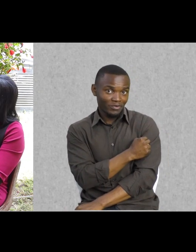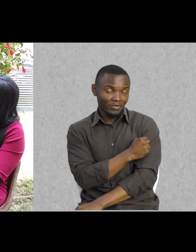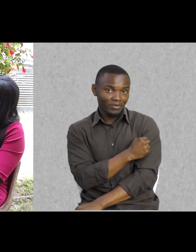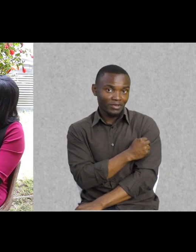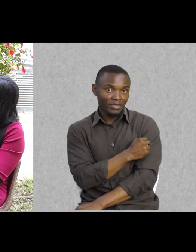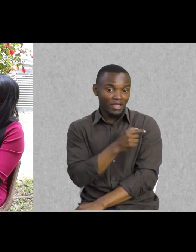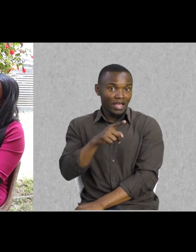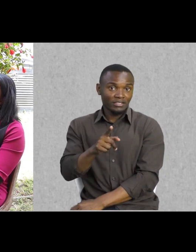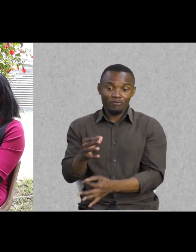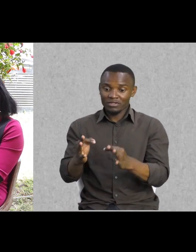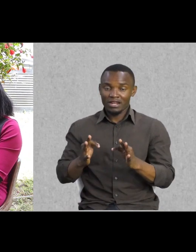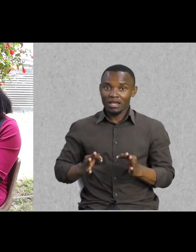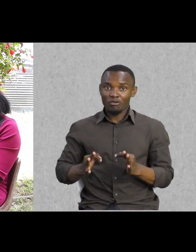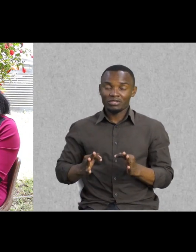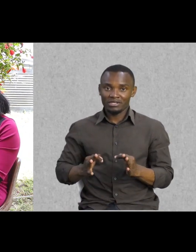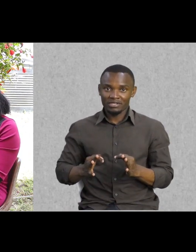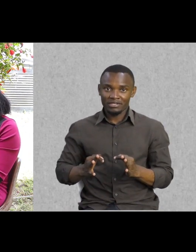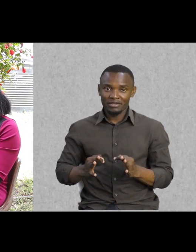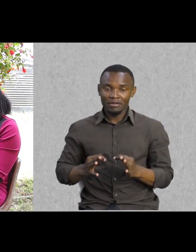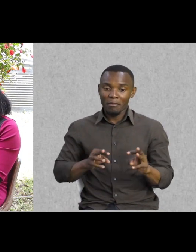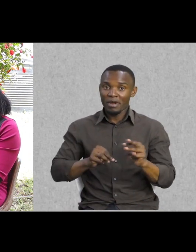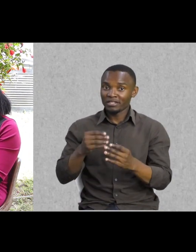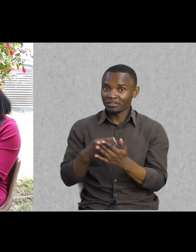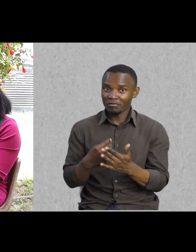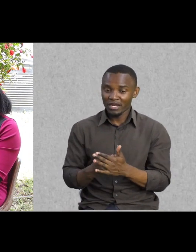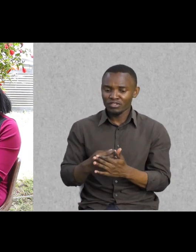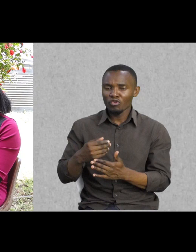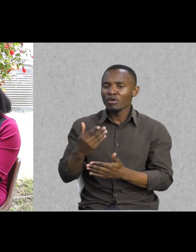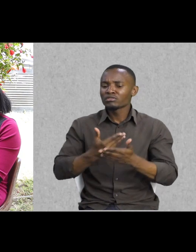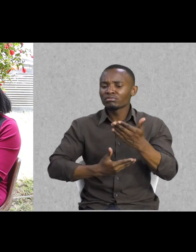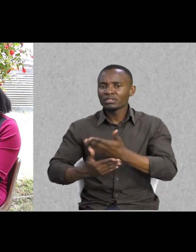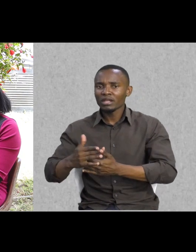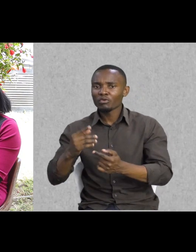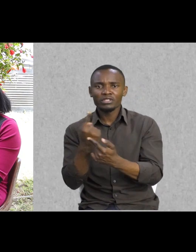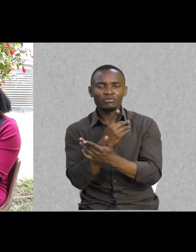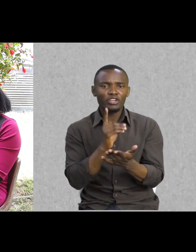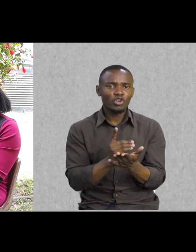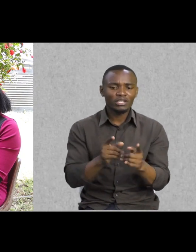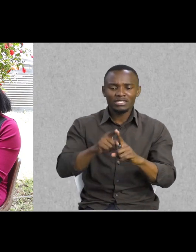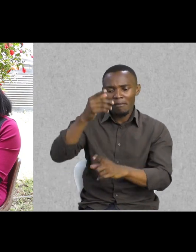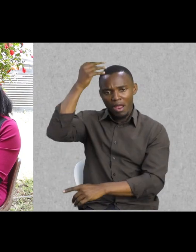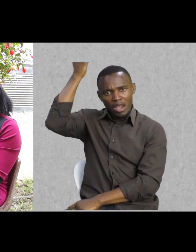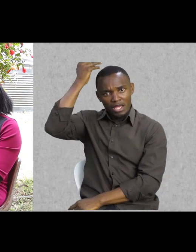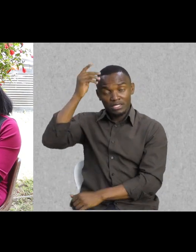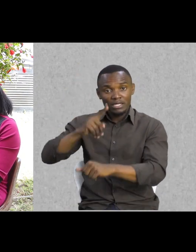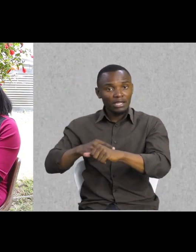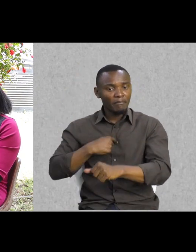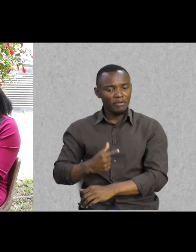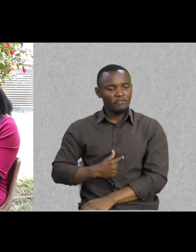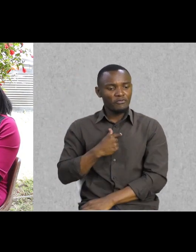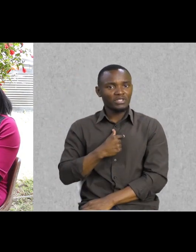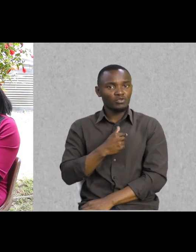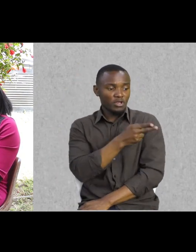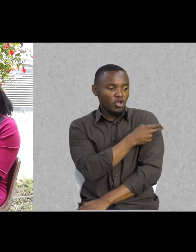a cashier. So with that, she interacted with the doctors, the nurses. So while I could visit the